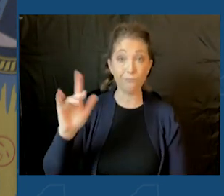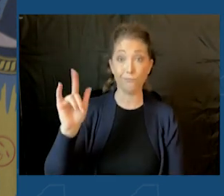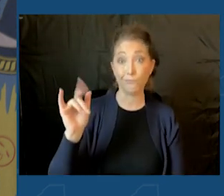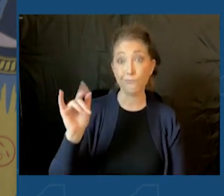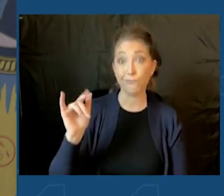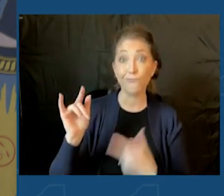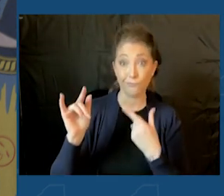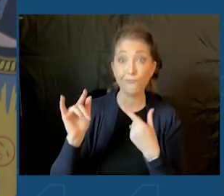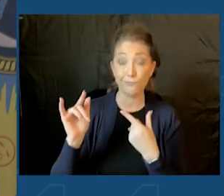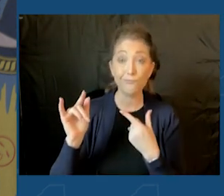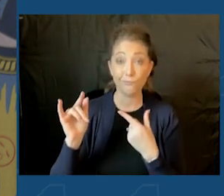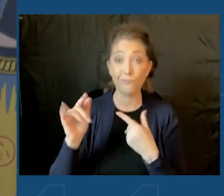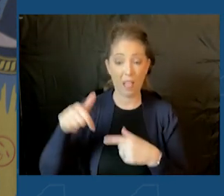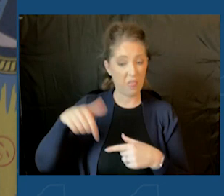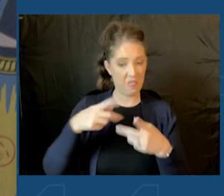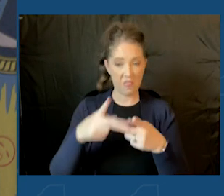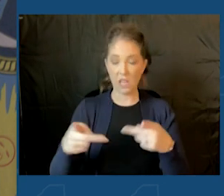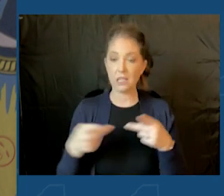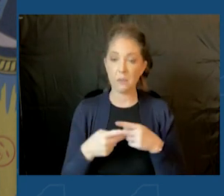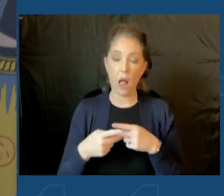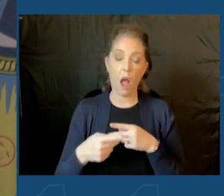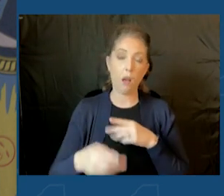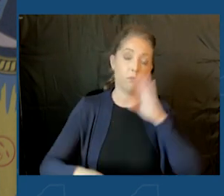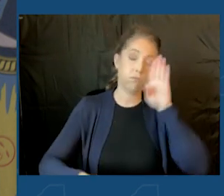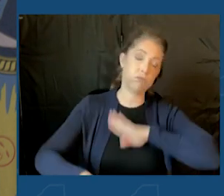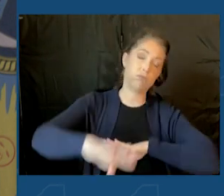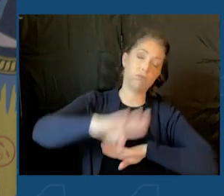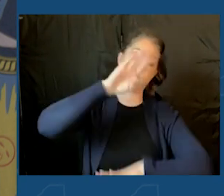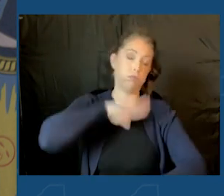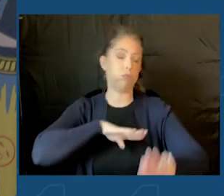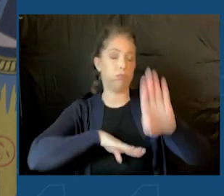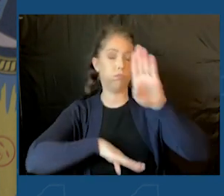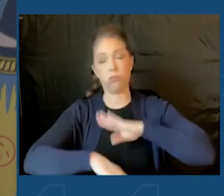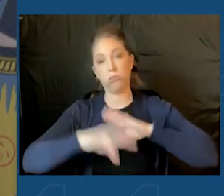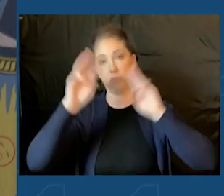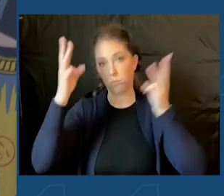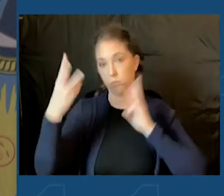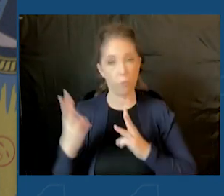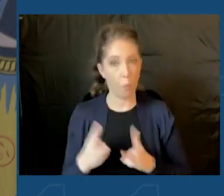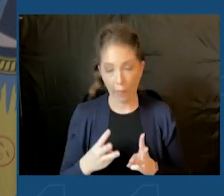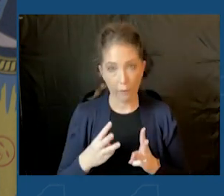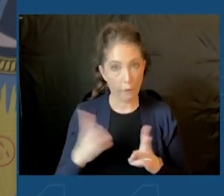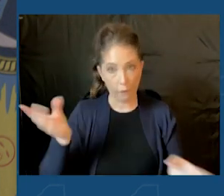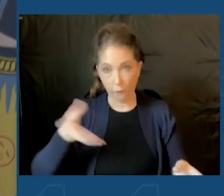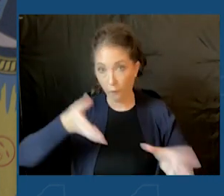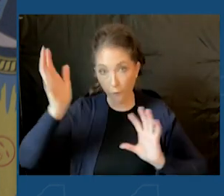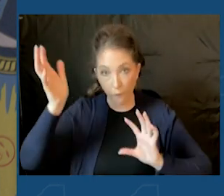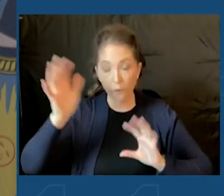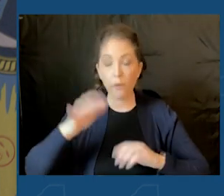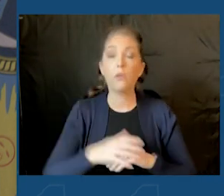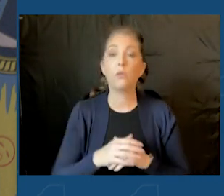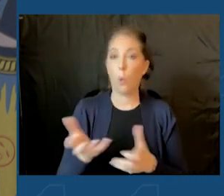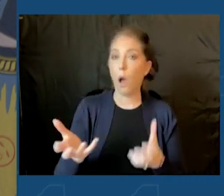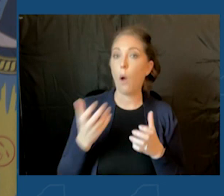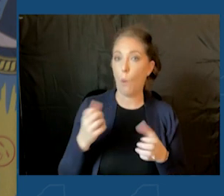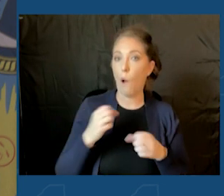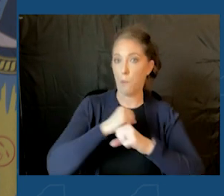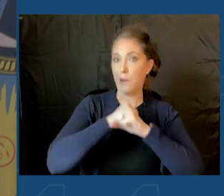area that is battered all too often by extreme weather, and I want to do everything we can as leaders to protect from that happening.